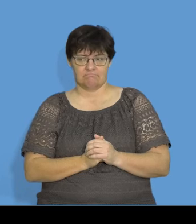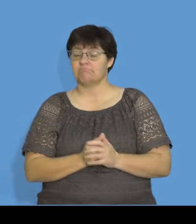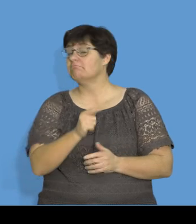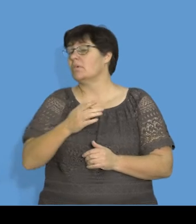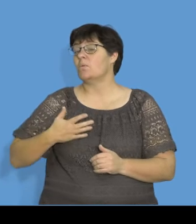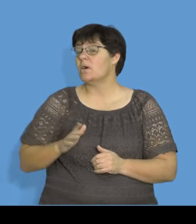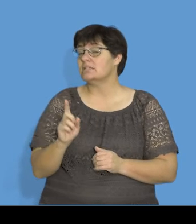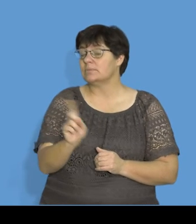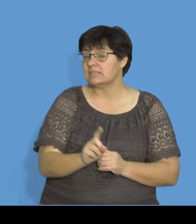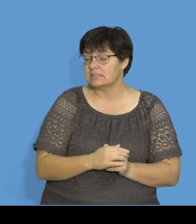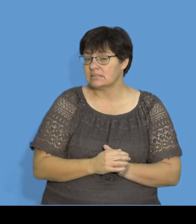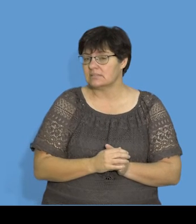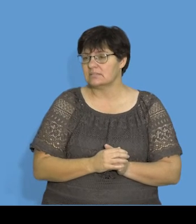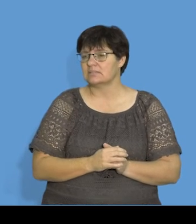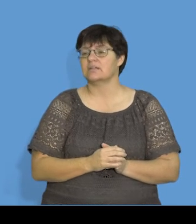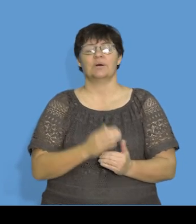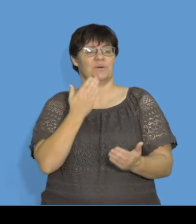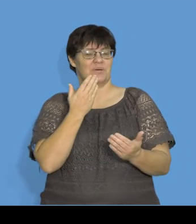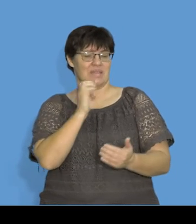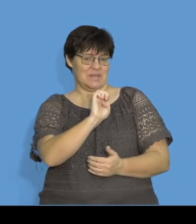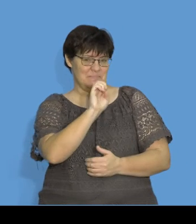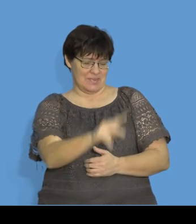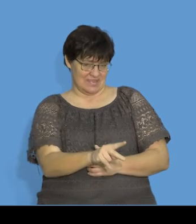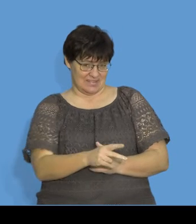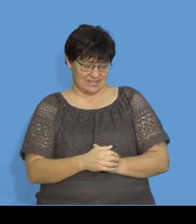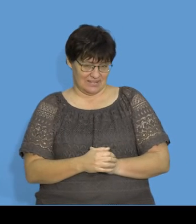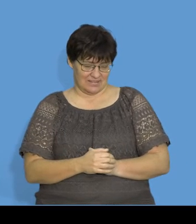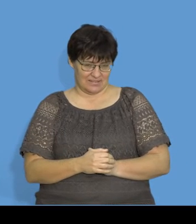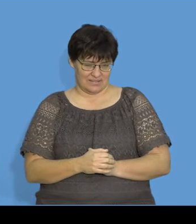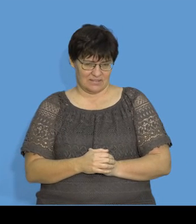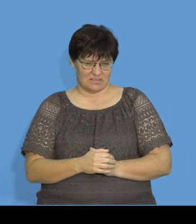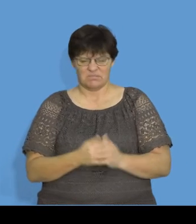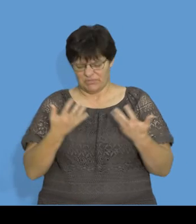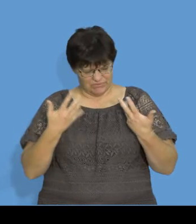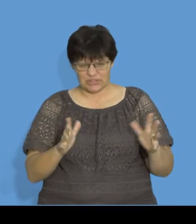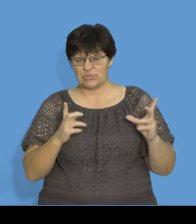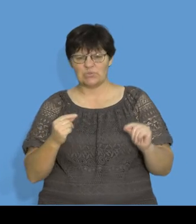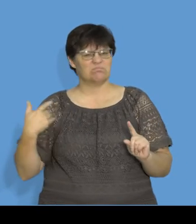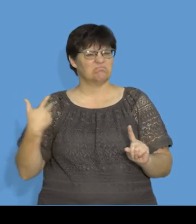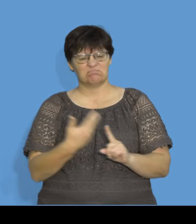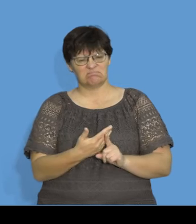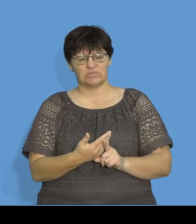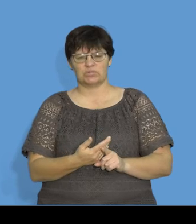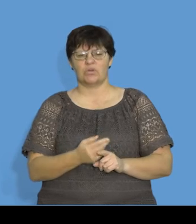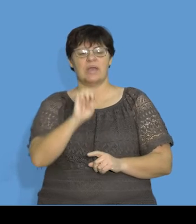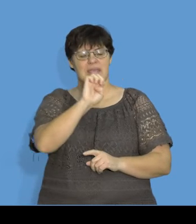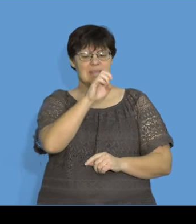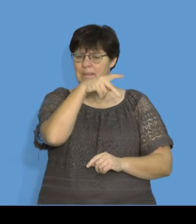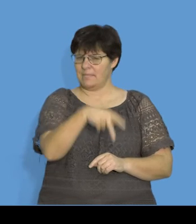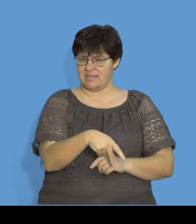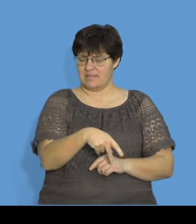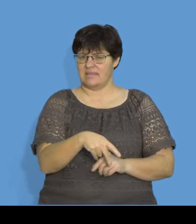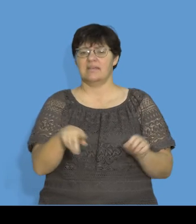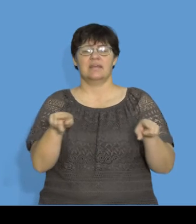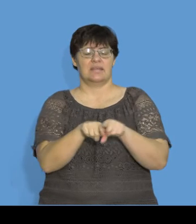They want the potential energy. We've done this lots now, so we can do this. So potential